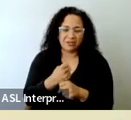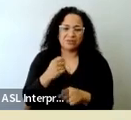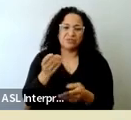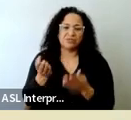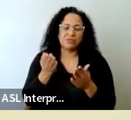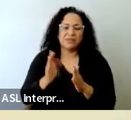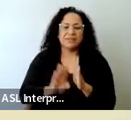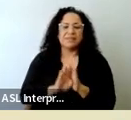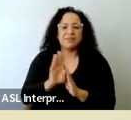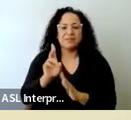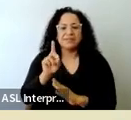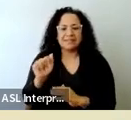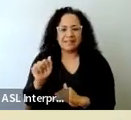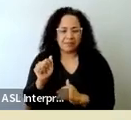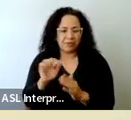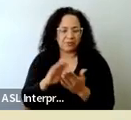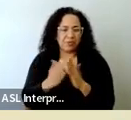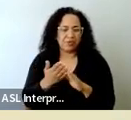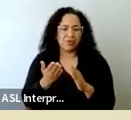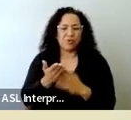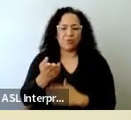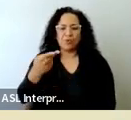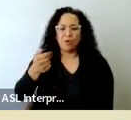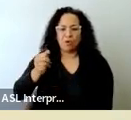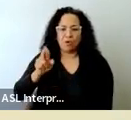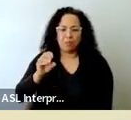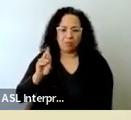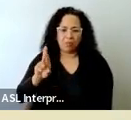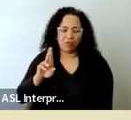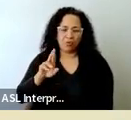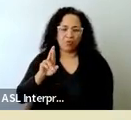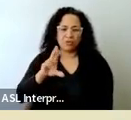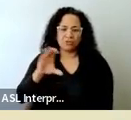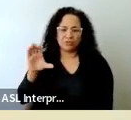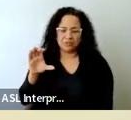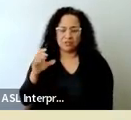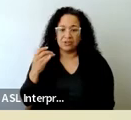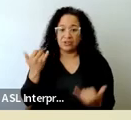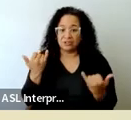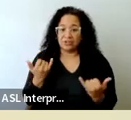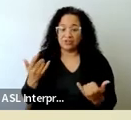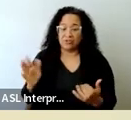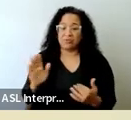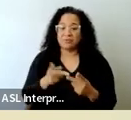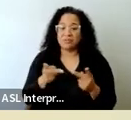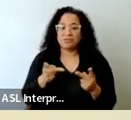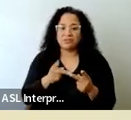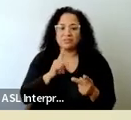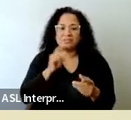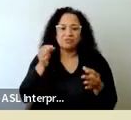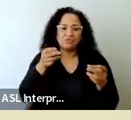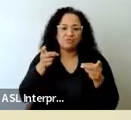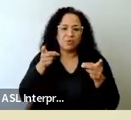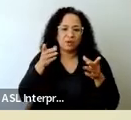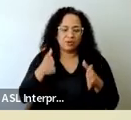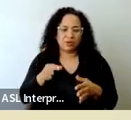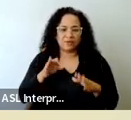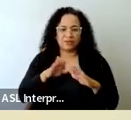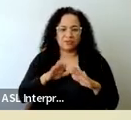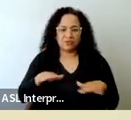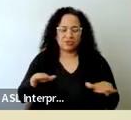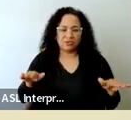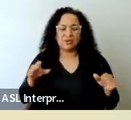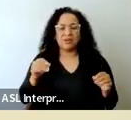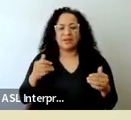disabled community through Harbor Regional Center. She currently holds the position of a Director of Children and